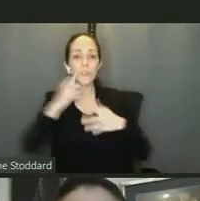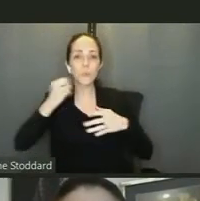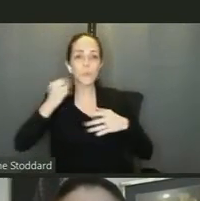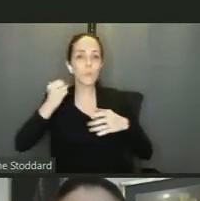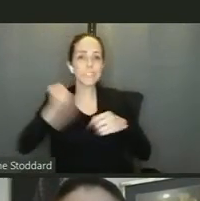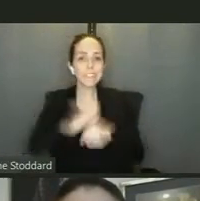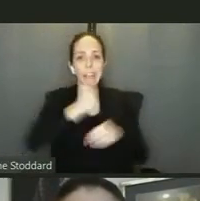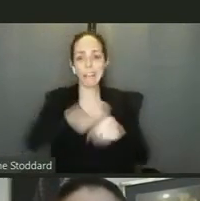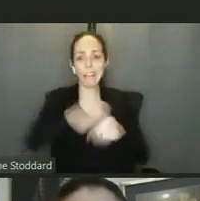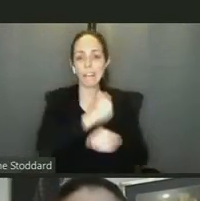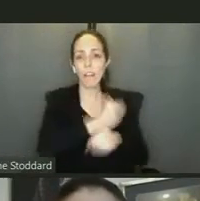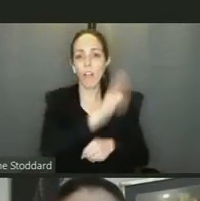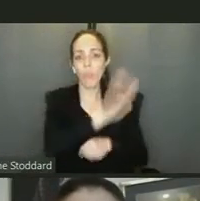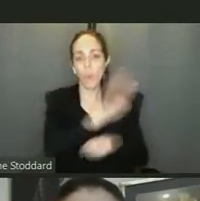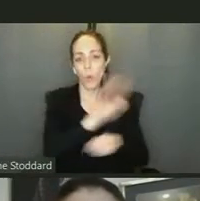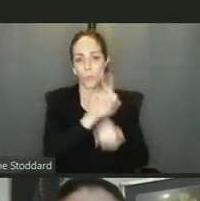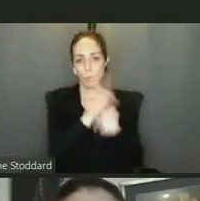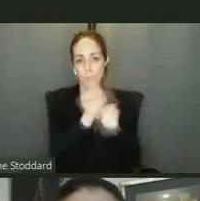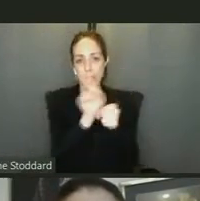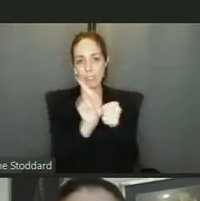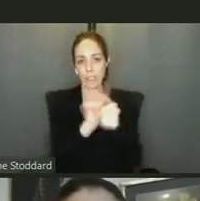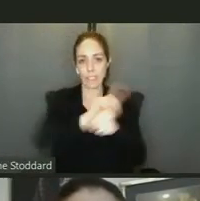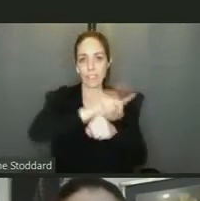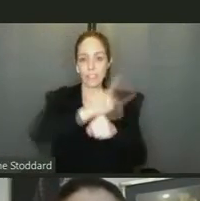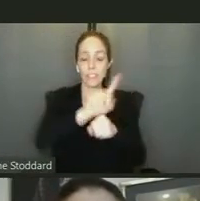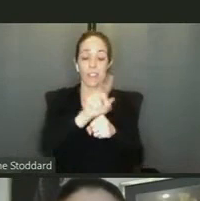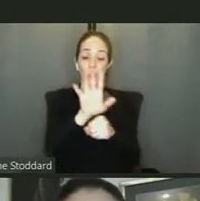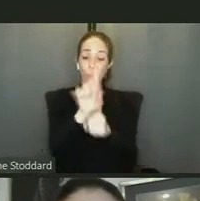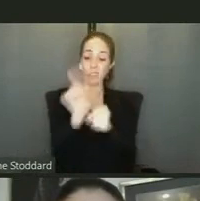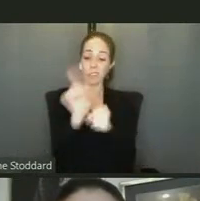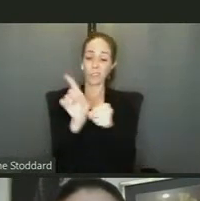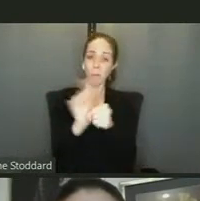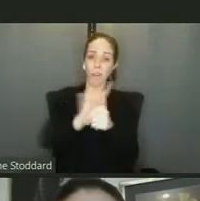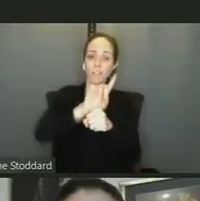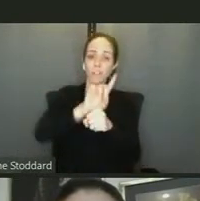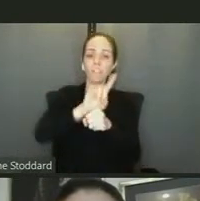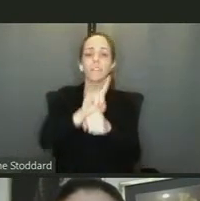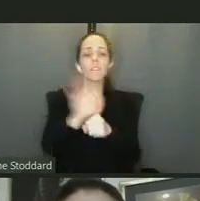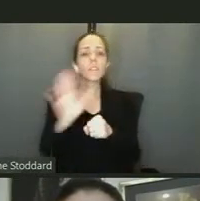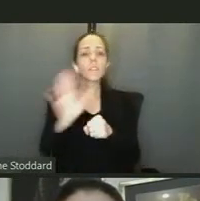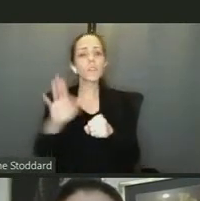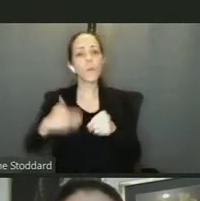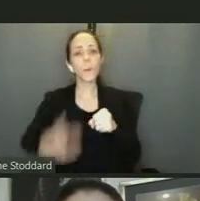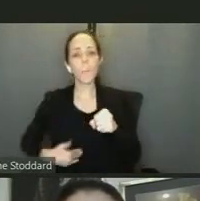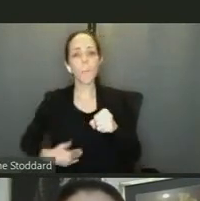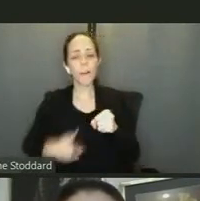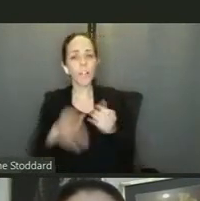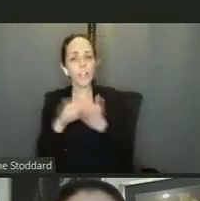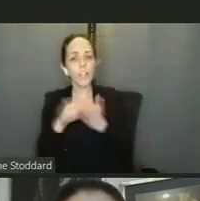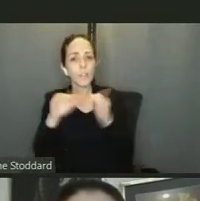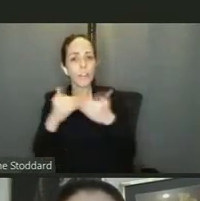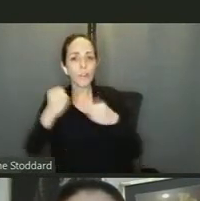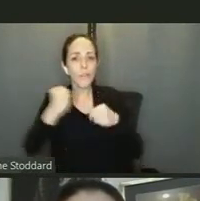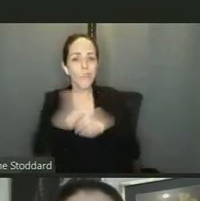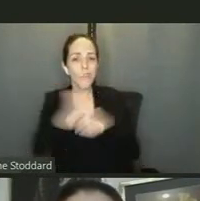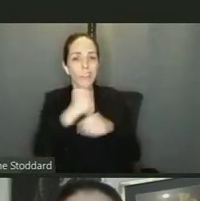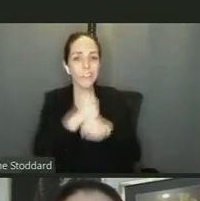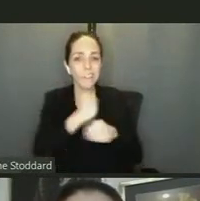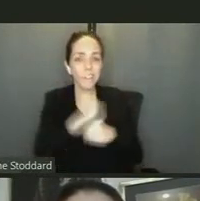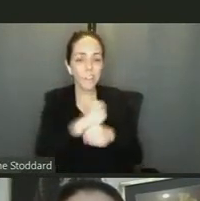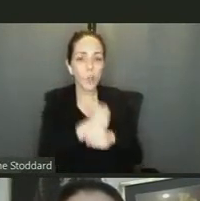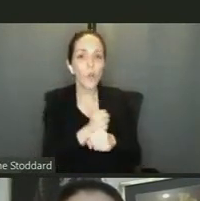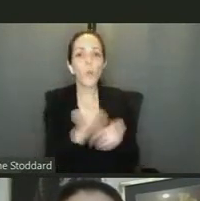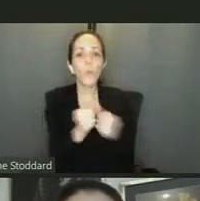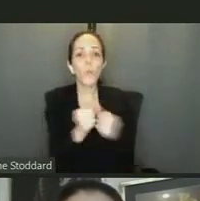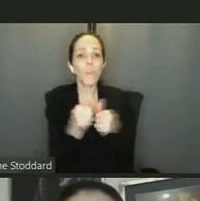itself, but it is the armor of the virus that your body recognizes and learns how to fight off without having to have the